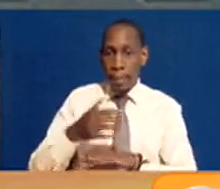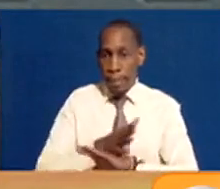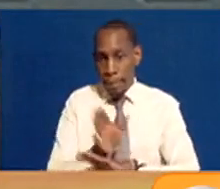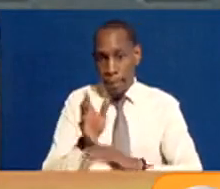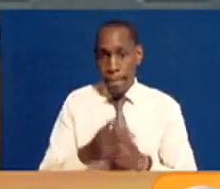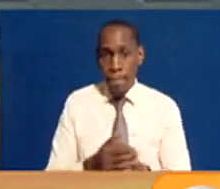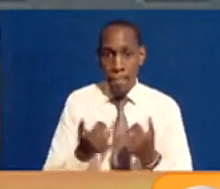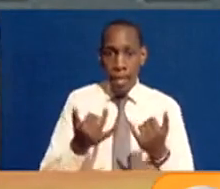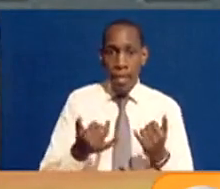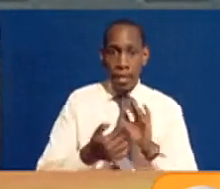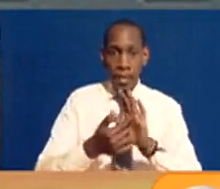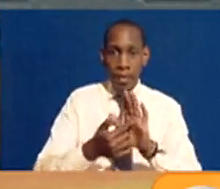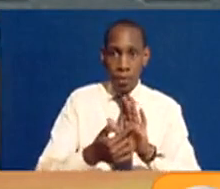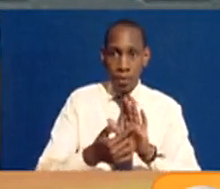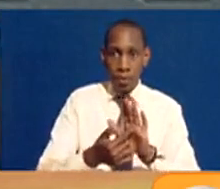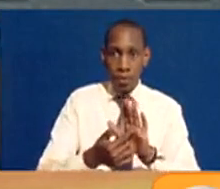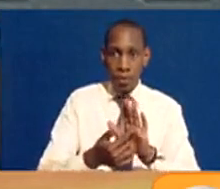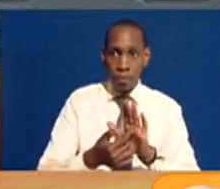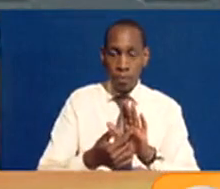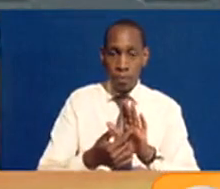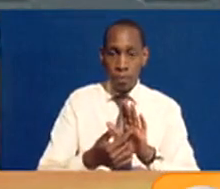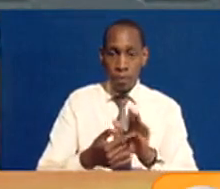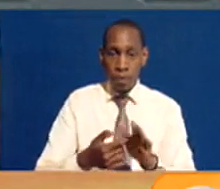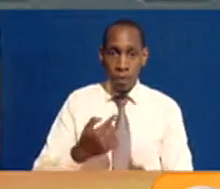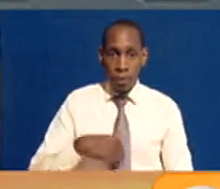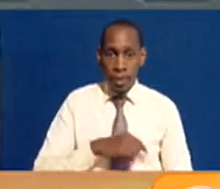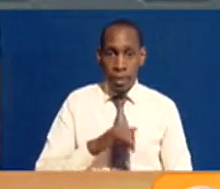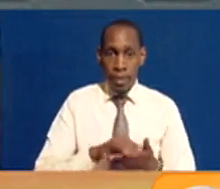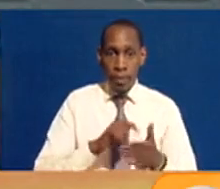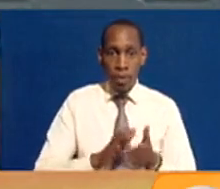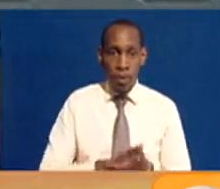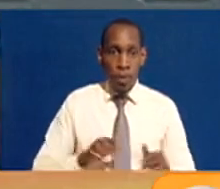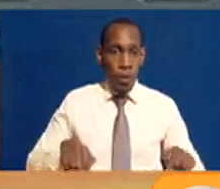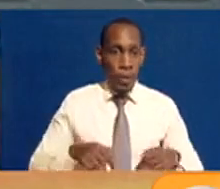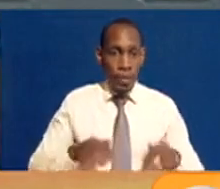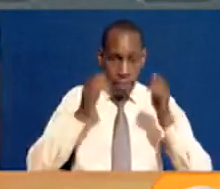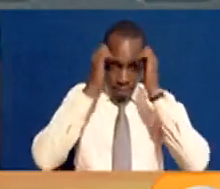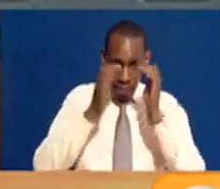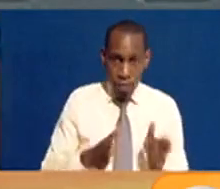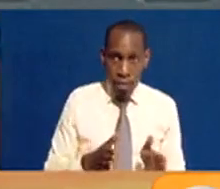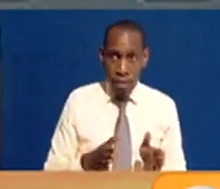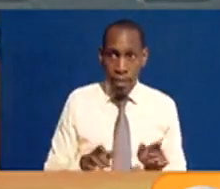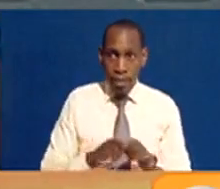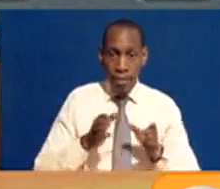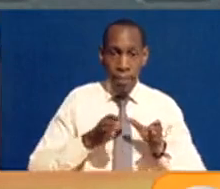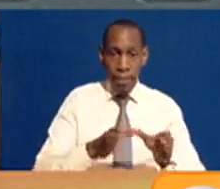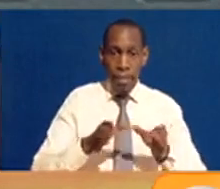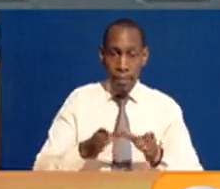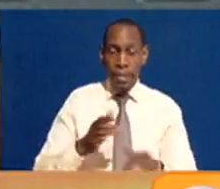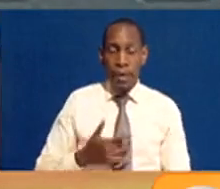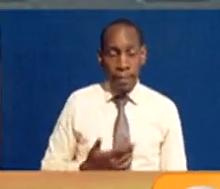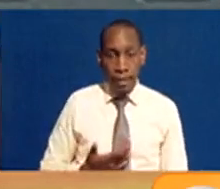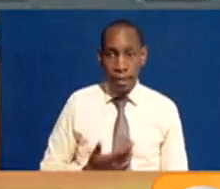So what does this show of force serve other than to scare young learners and add to the pressure they already